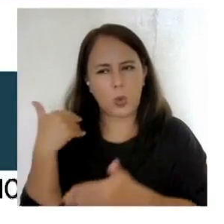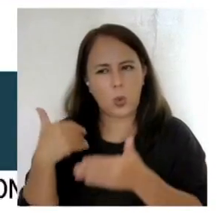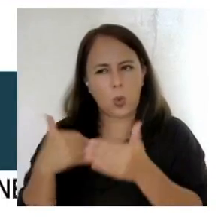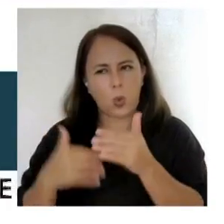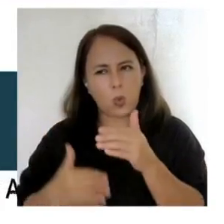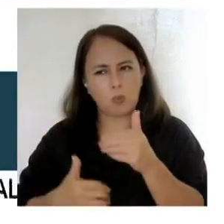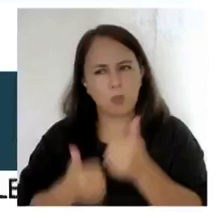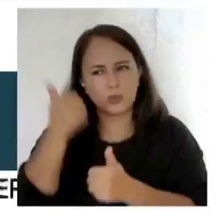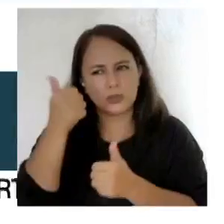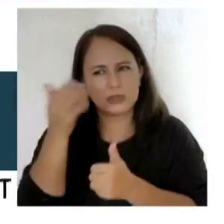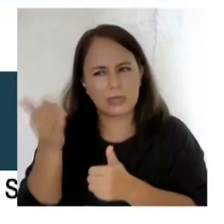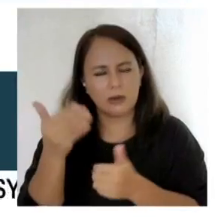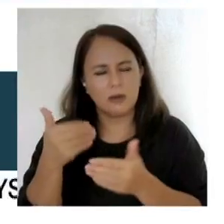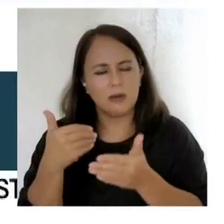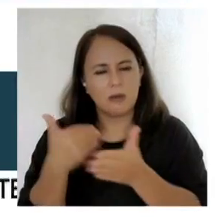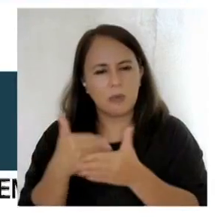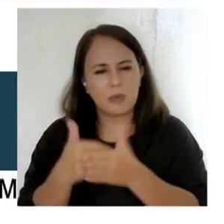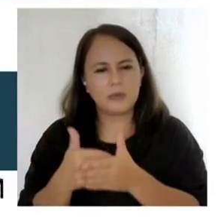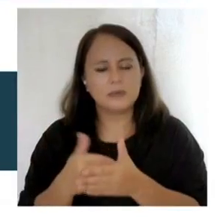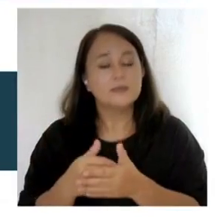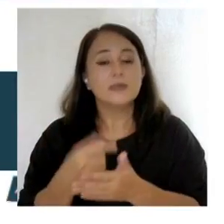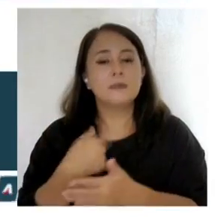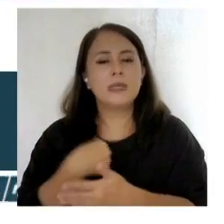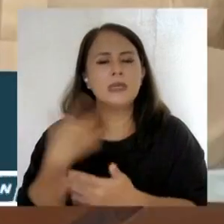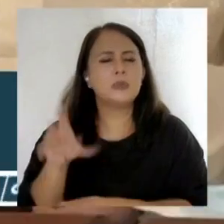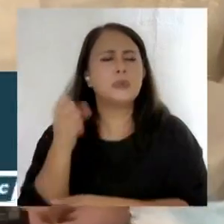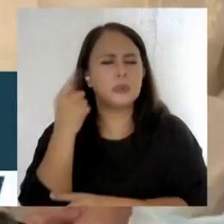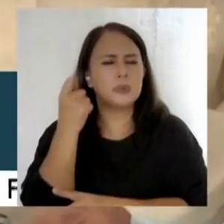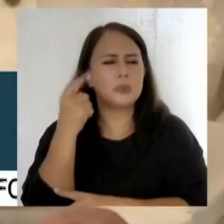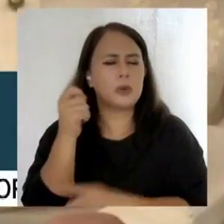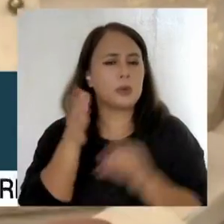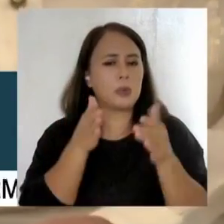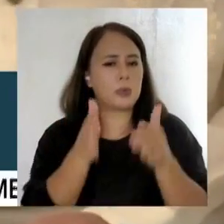ang hinihintay? Ako, I understand the dynamics of